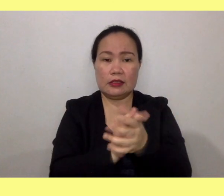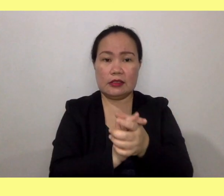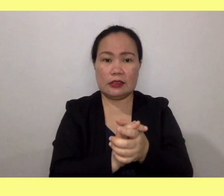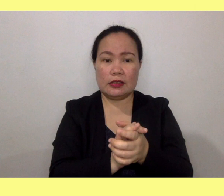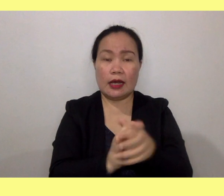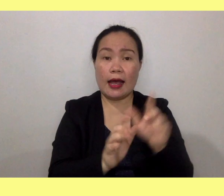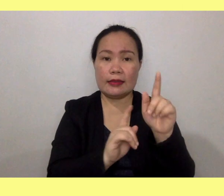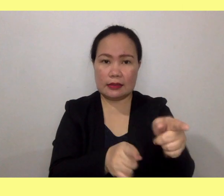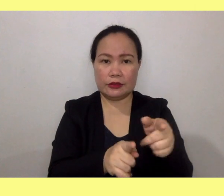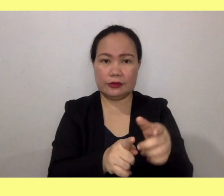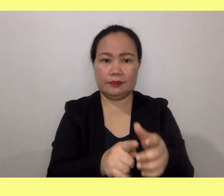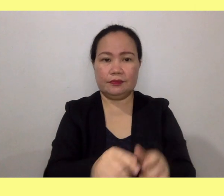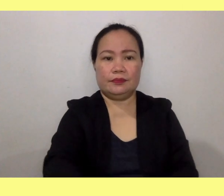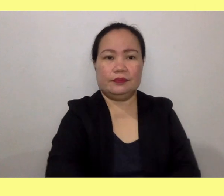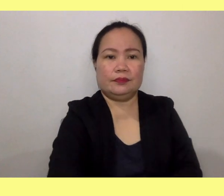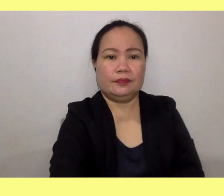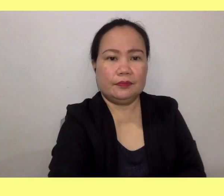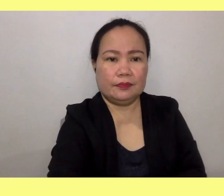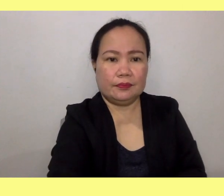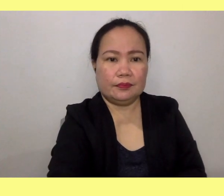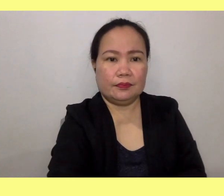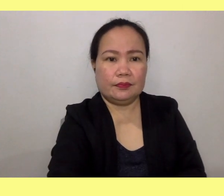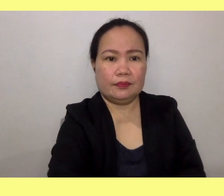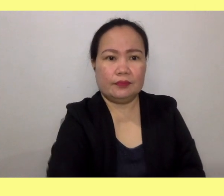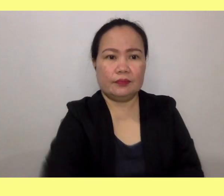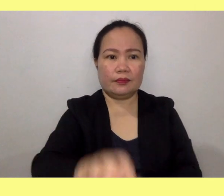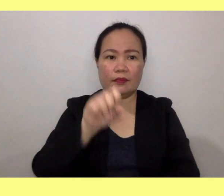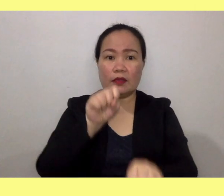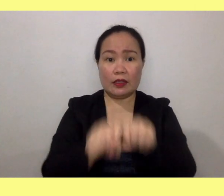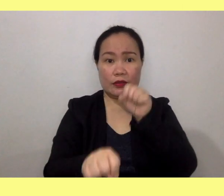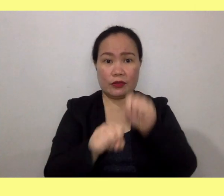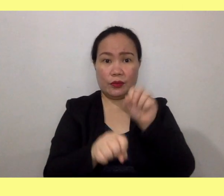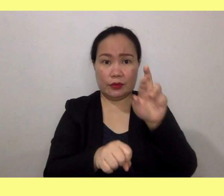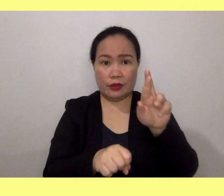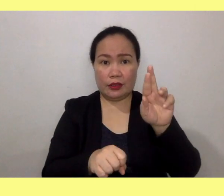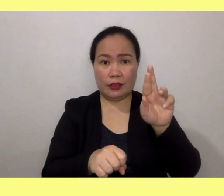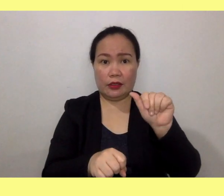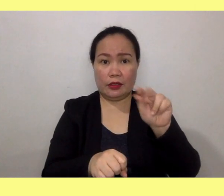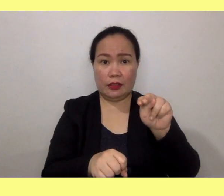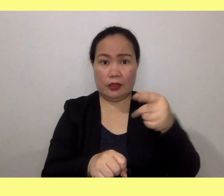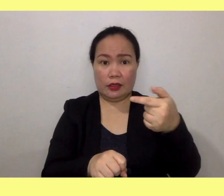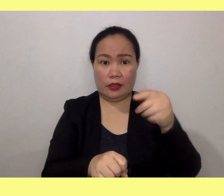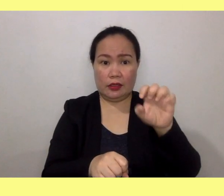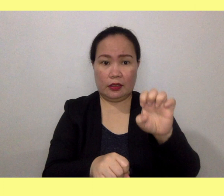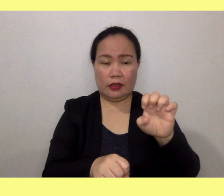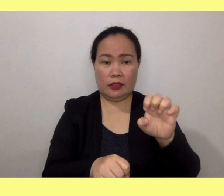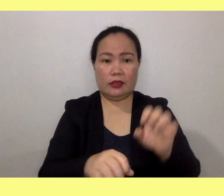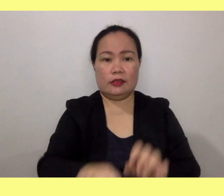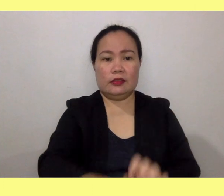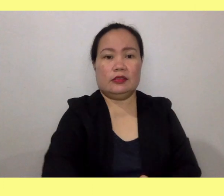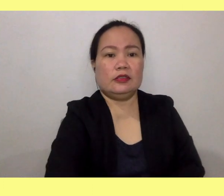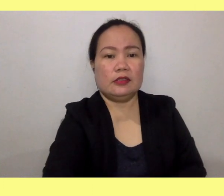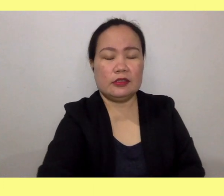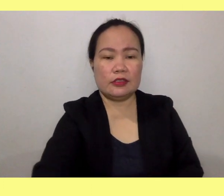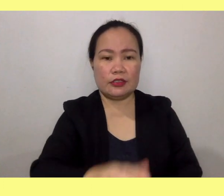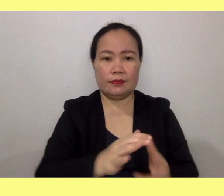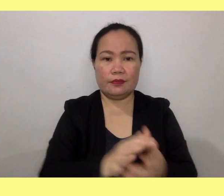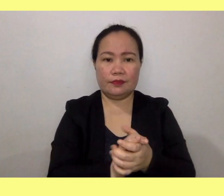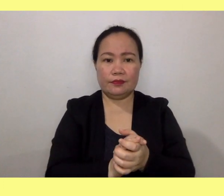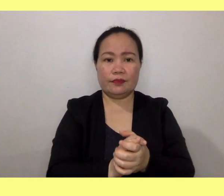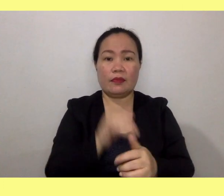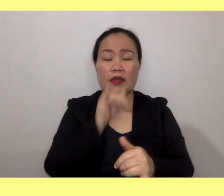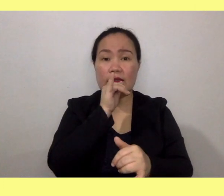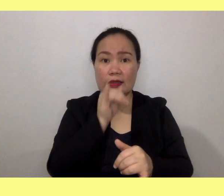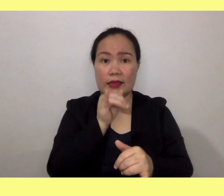ating answer. Okay? So, therefore, the range of values of y in the equation y is equal to 2x minus